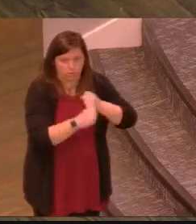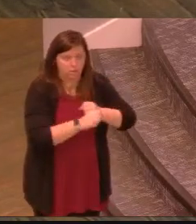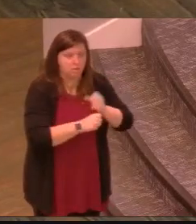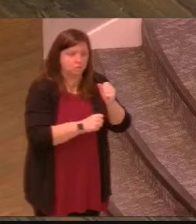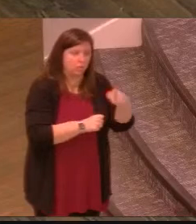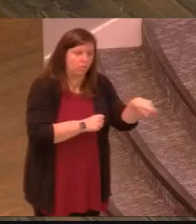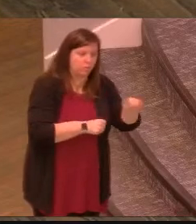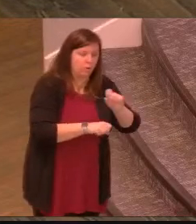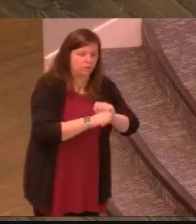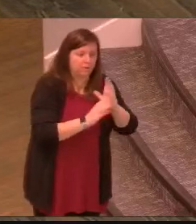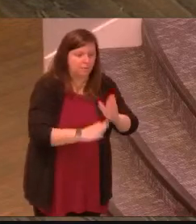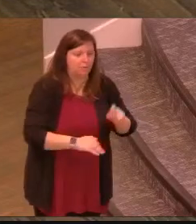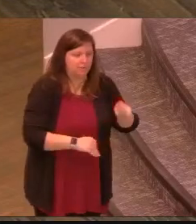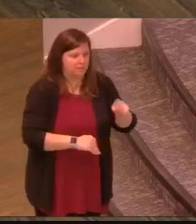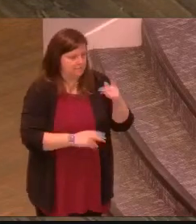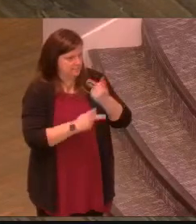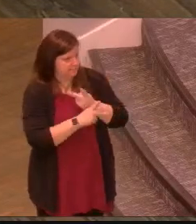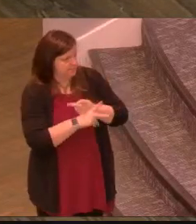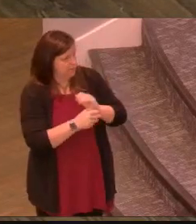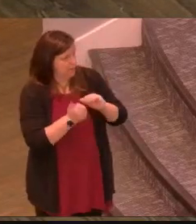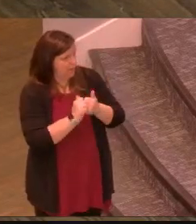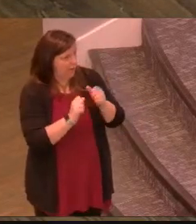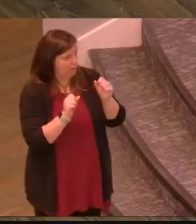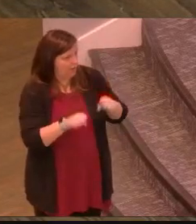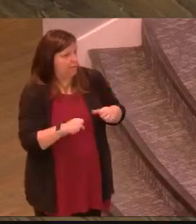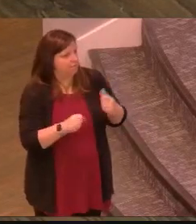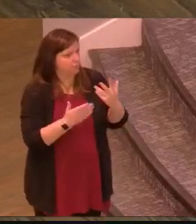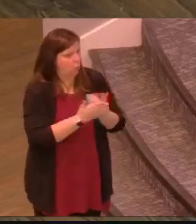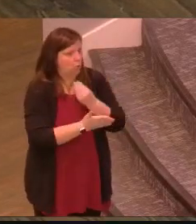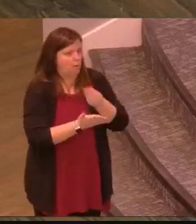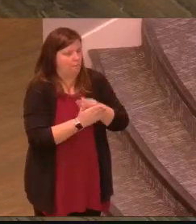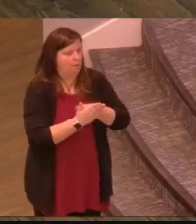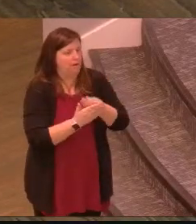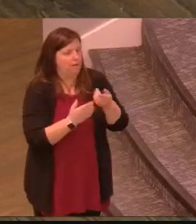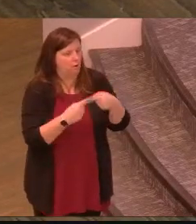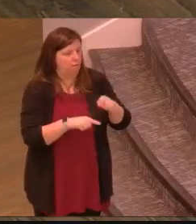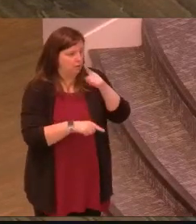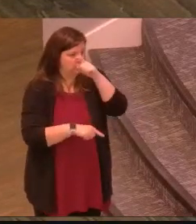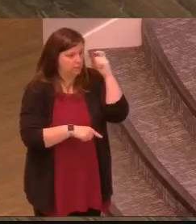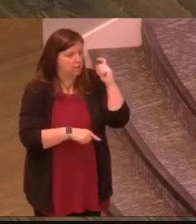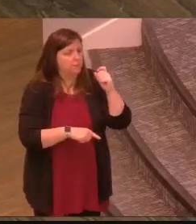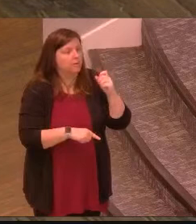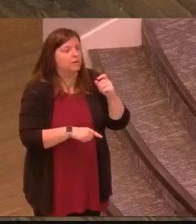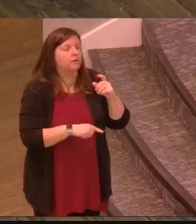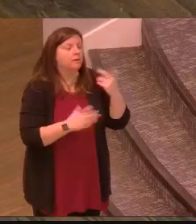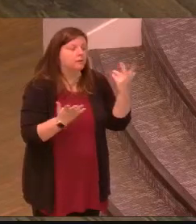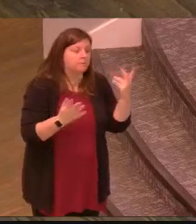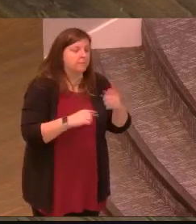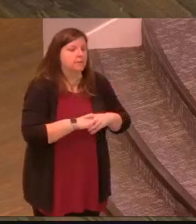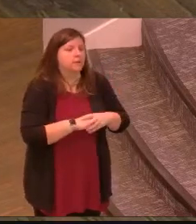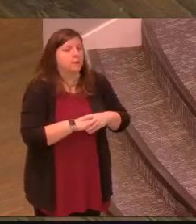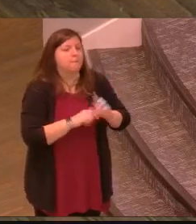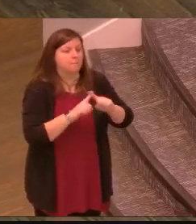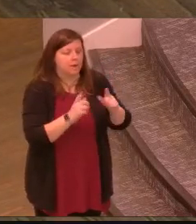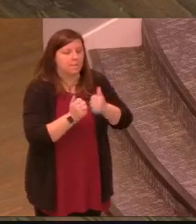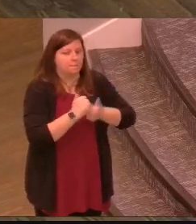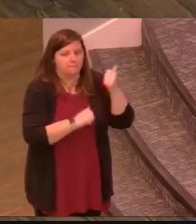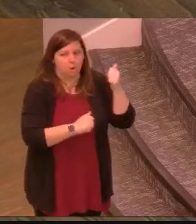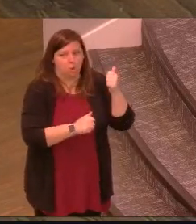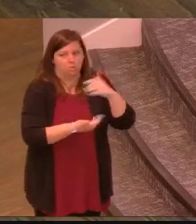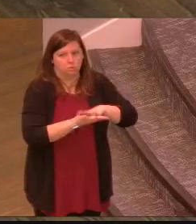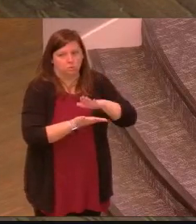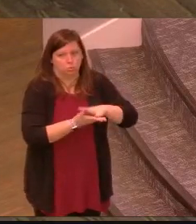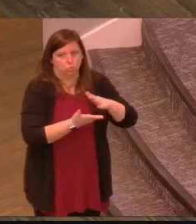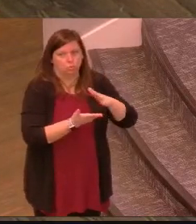are going to this model, pay their employees that are 9-month employees or 10-month